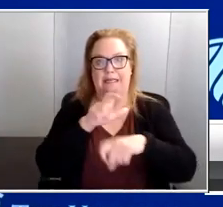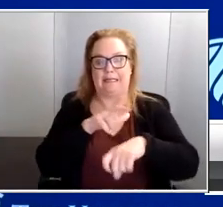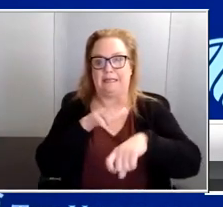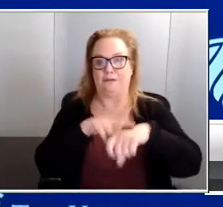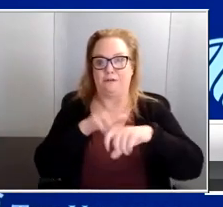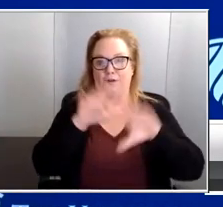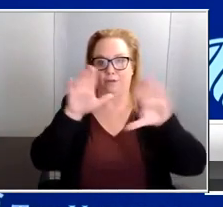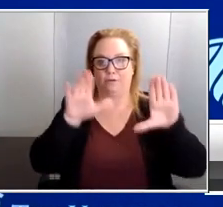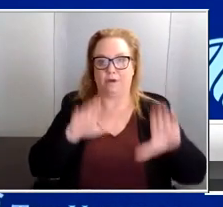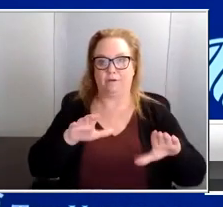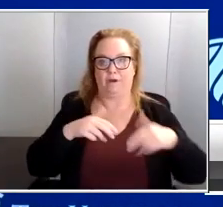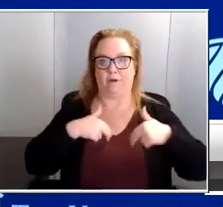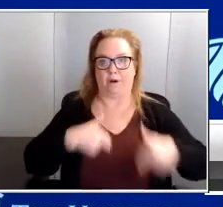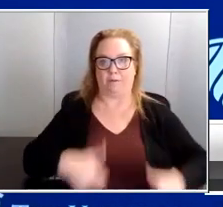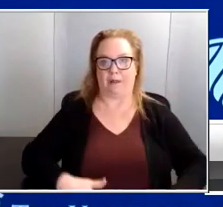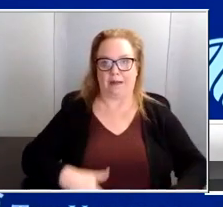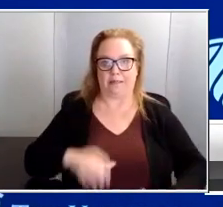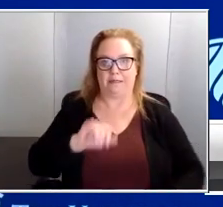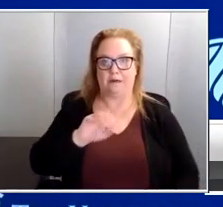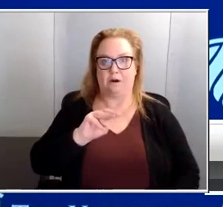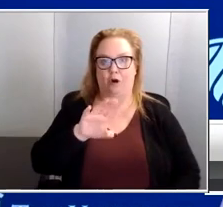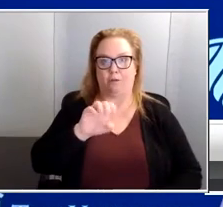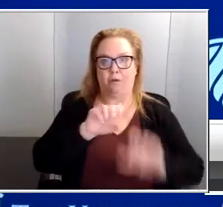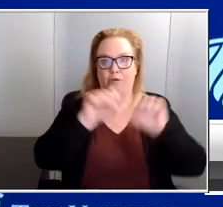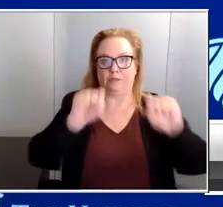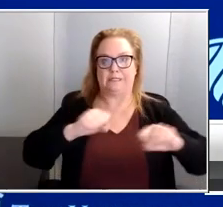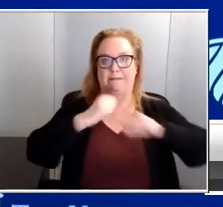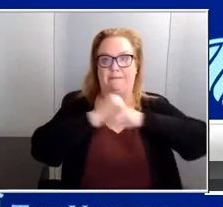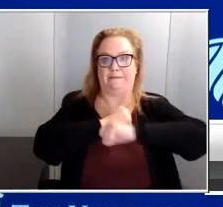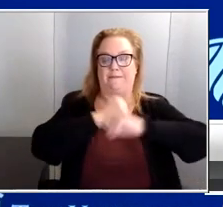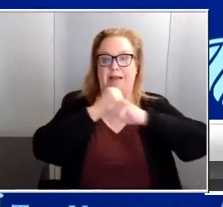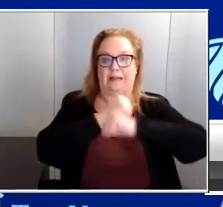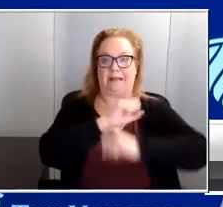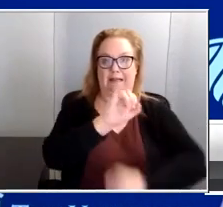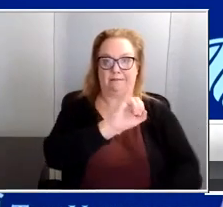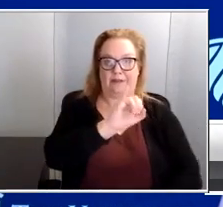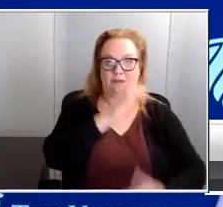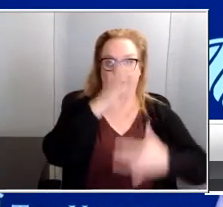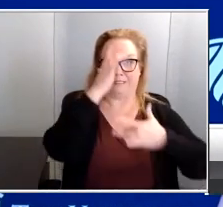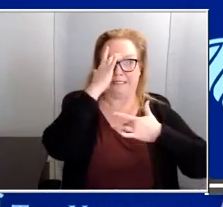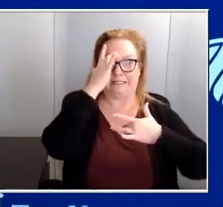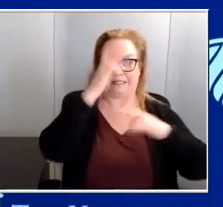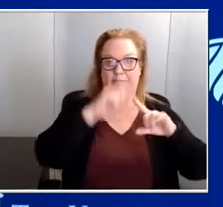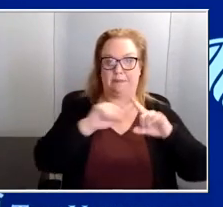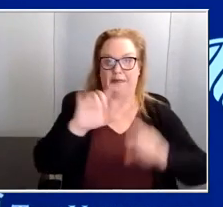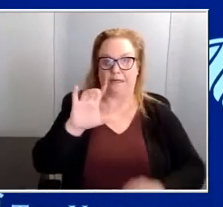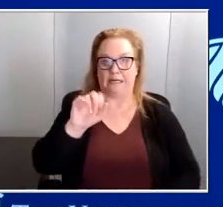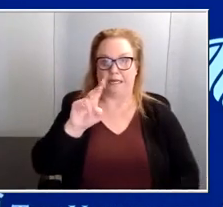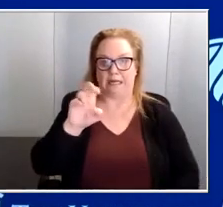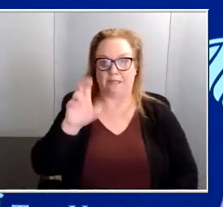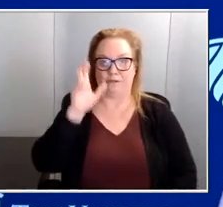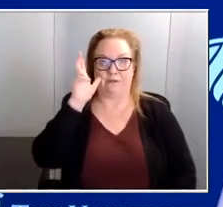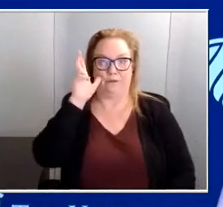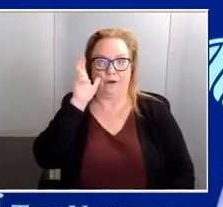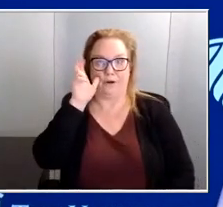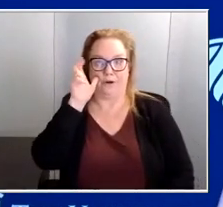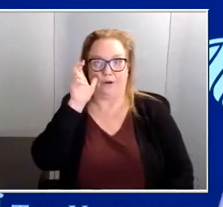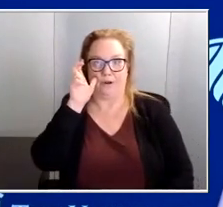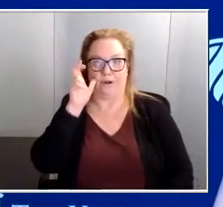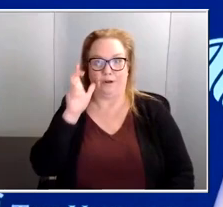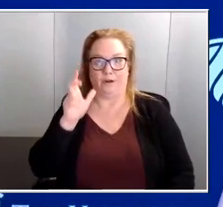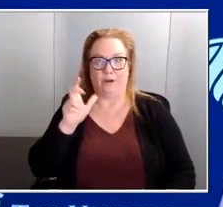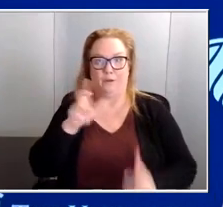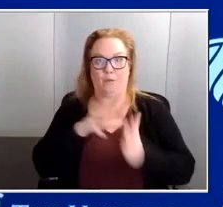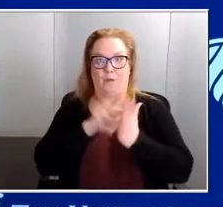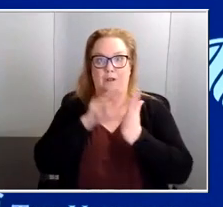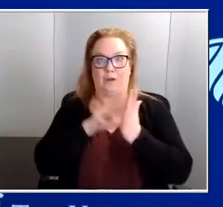of our human bodies and our immune system, not only fighting off infectious diseases, but also cancers, as we heard, and we're just gonna be able to learn